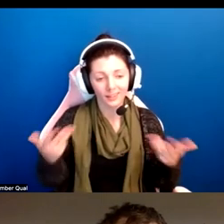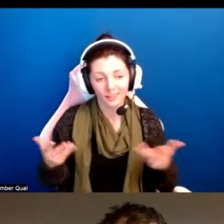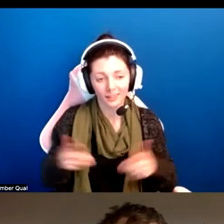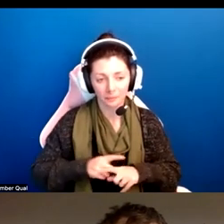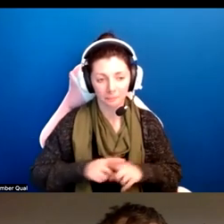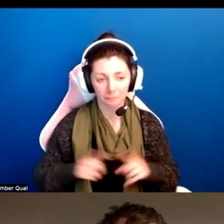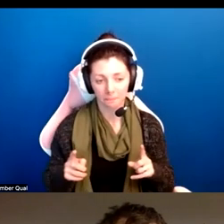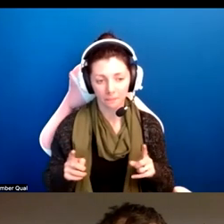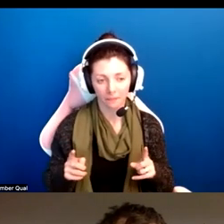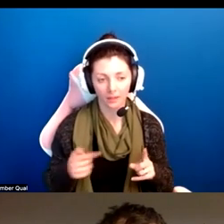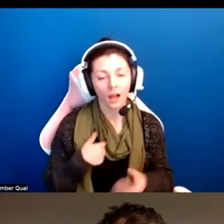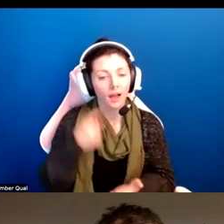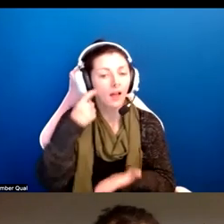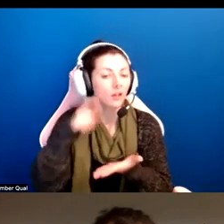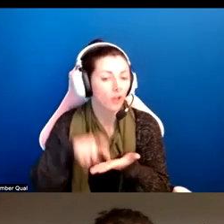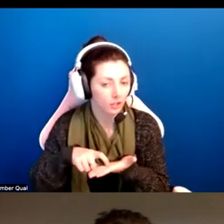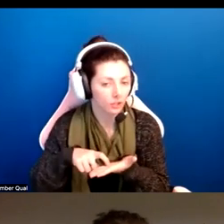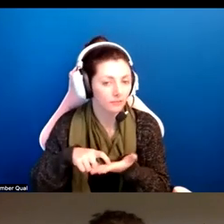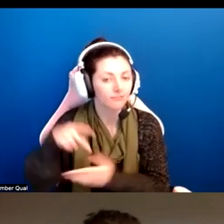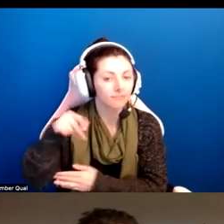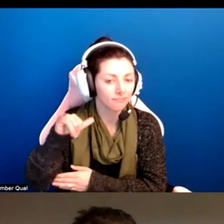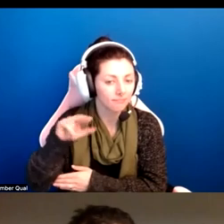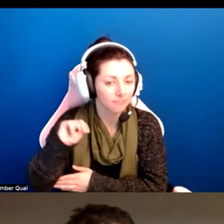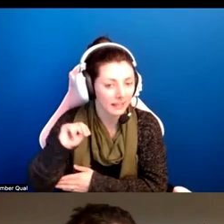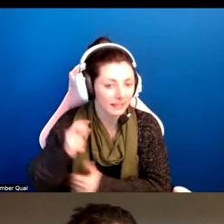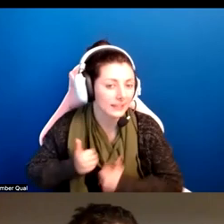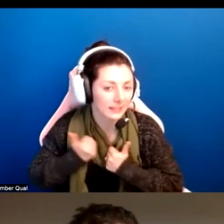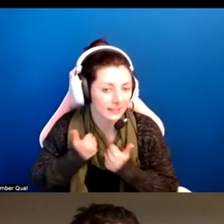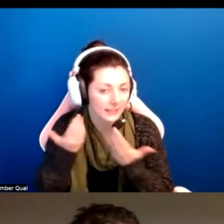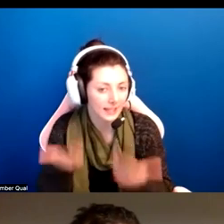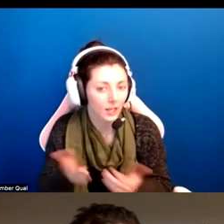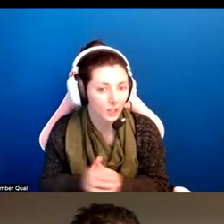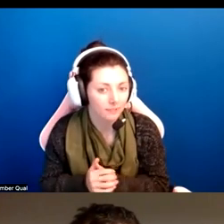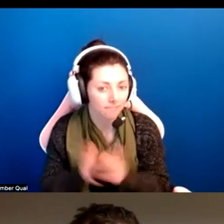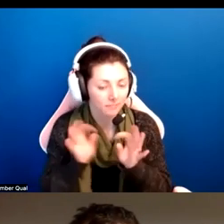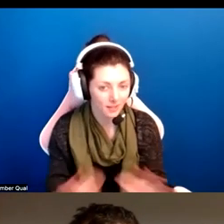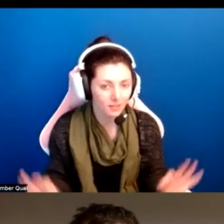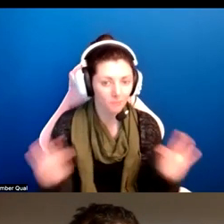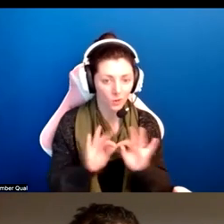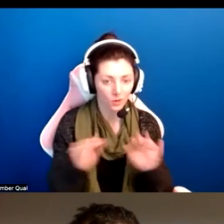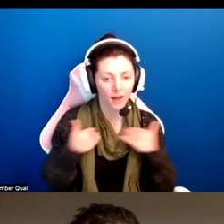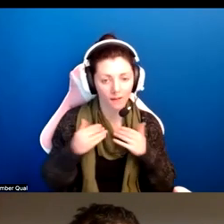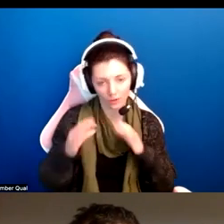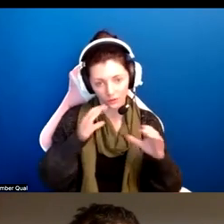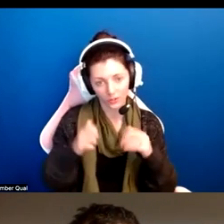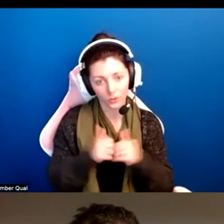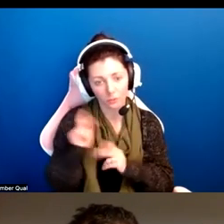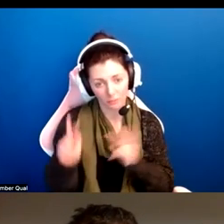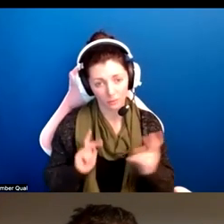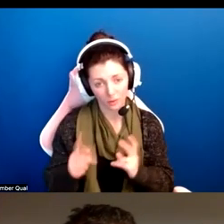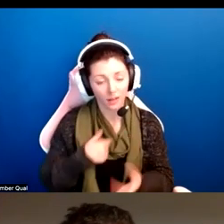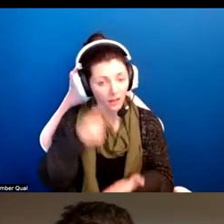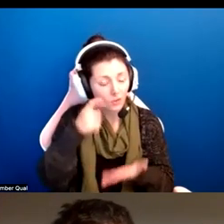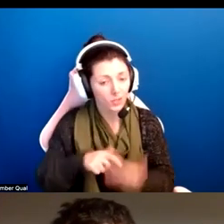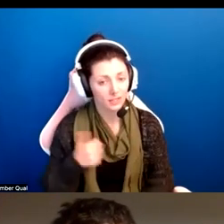I acknowledge that there's that pain there, and it's really hard to have those conversations with people. And I've even had them too, people just